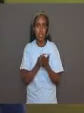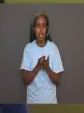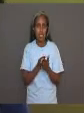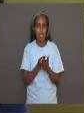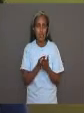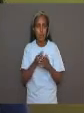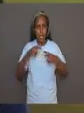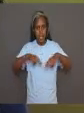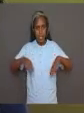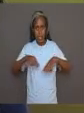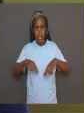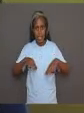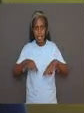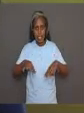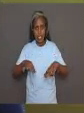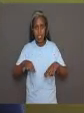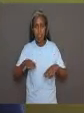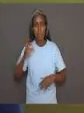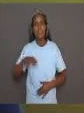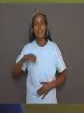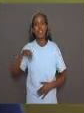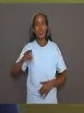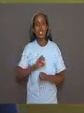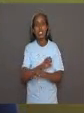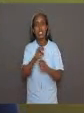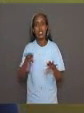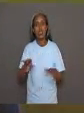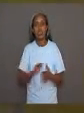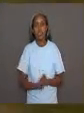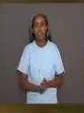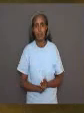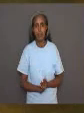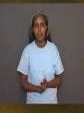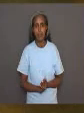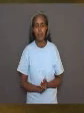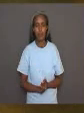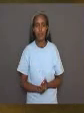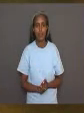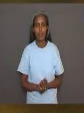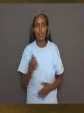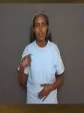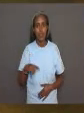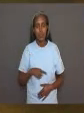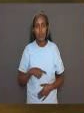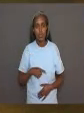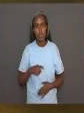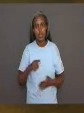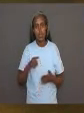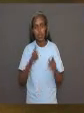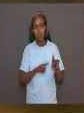by analyzing their frequency distribution. We will also